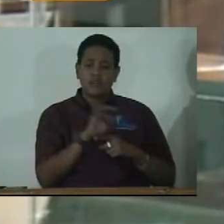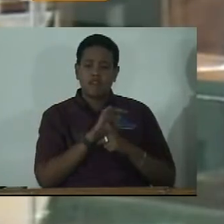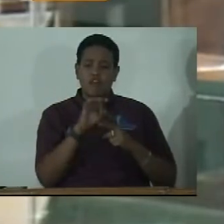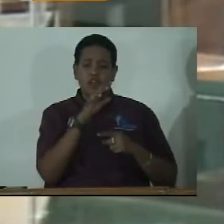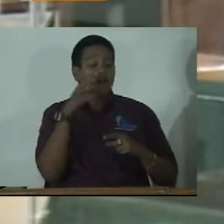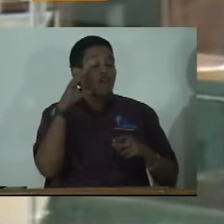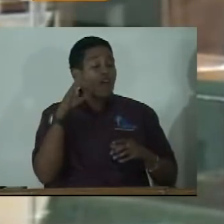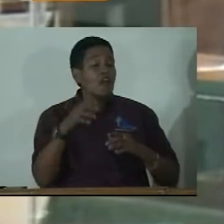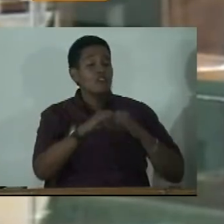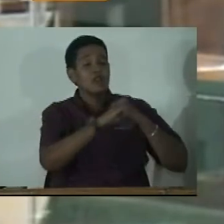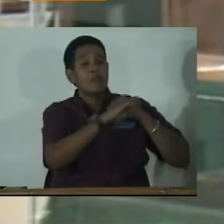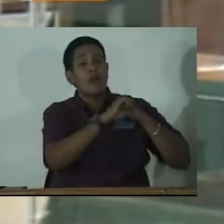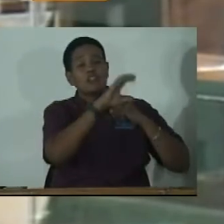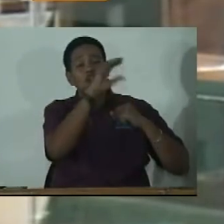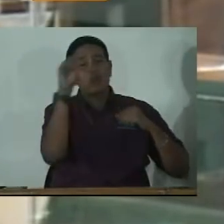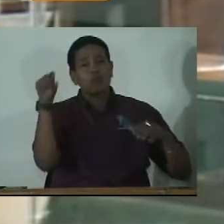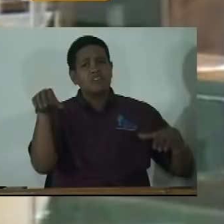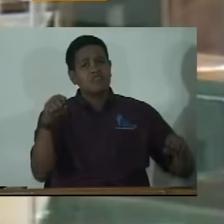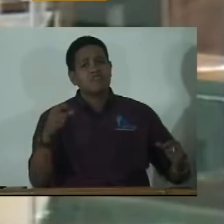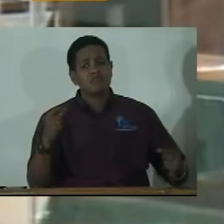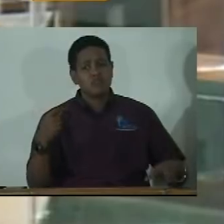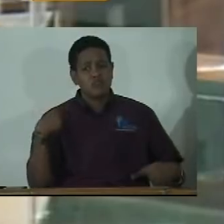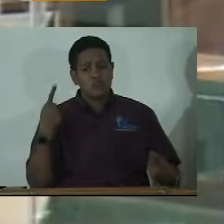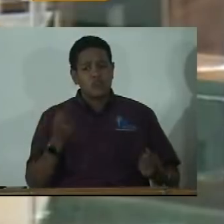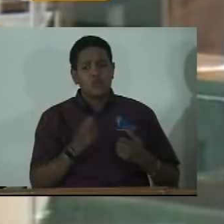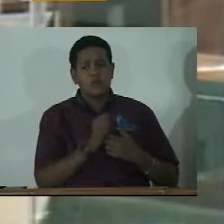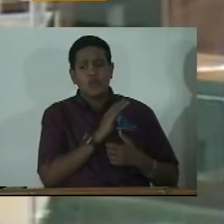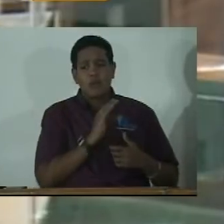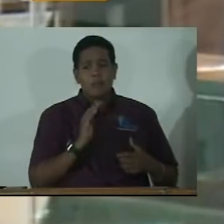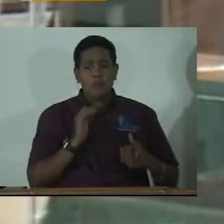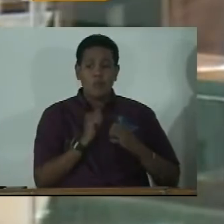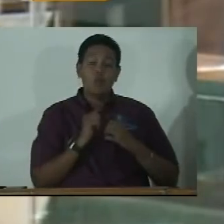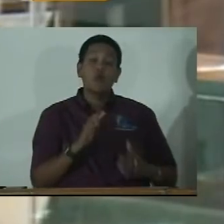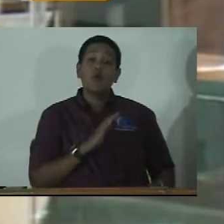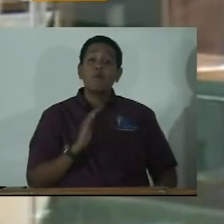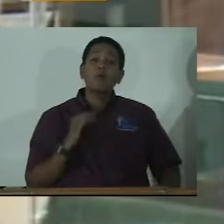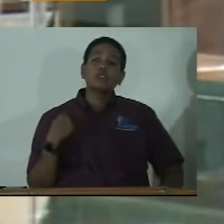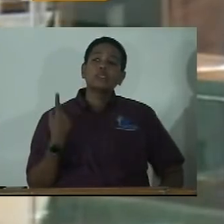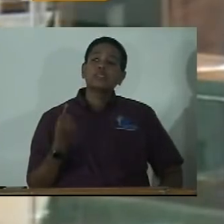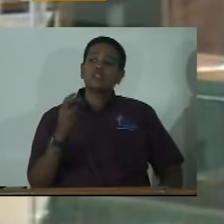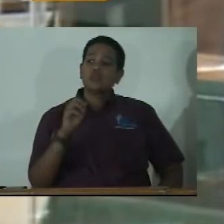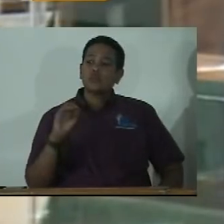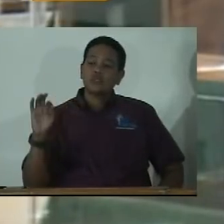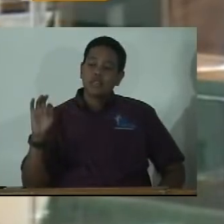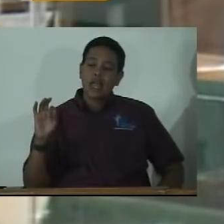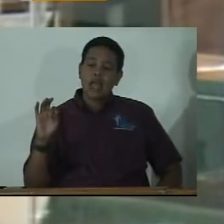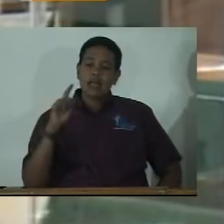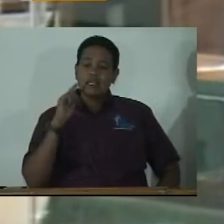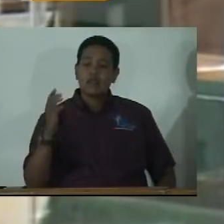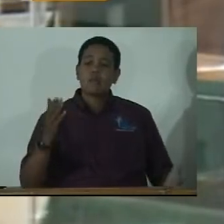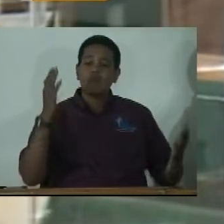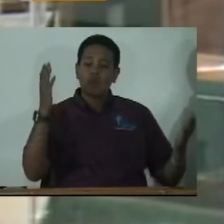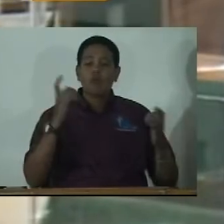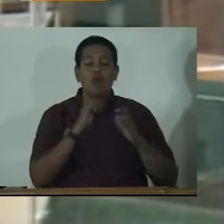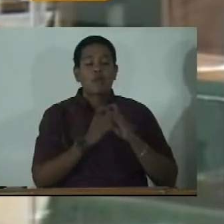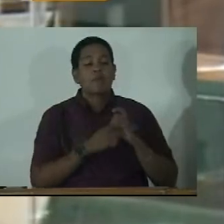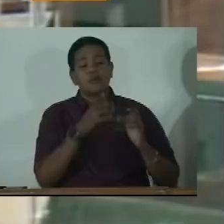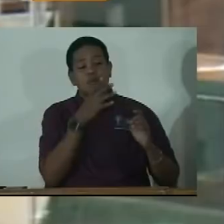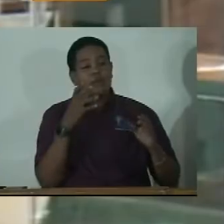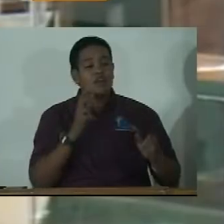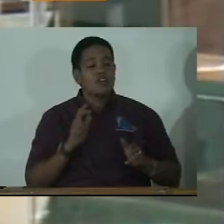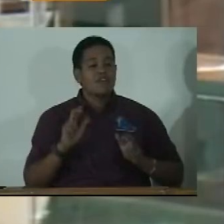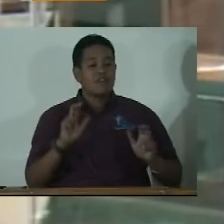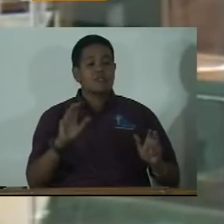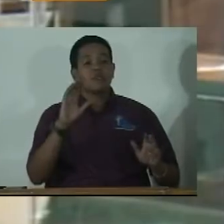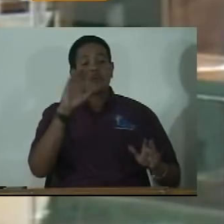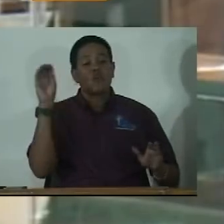Agricultural Marketing Corporation, which has been without a board since 2009. The proposed amendment to the Agro-Investment Corporation